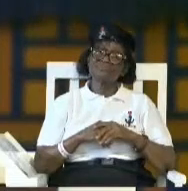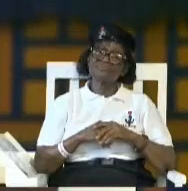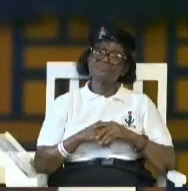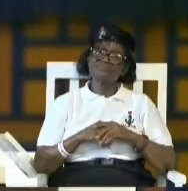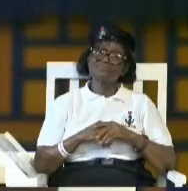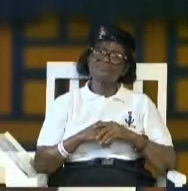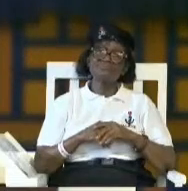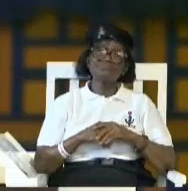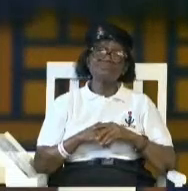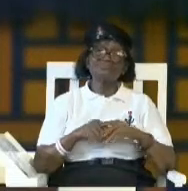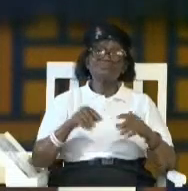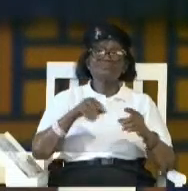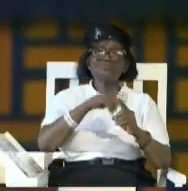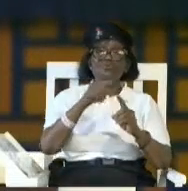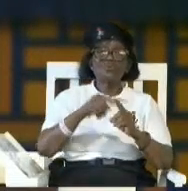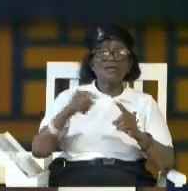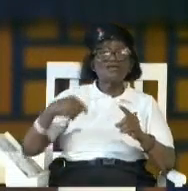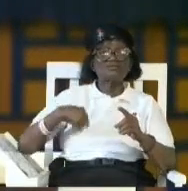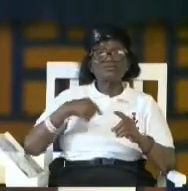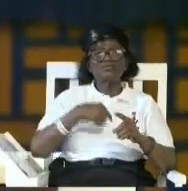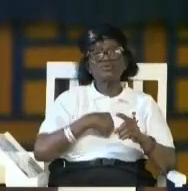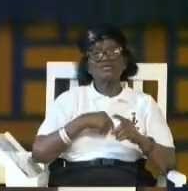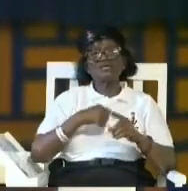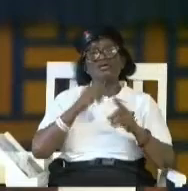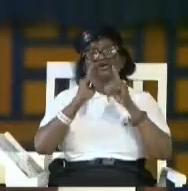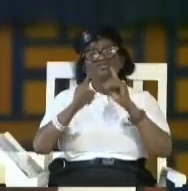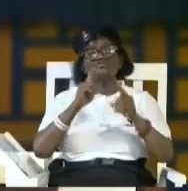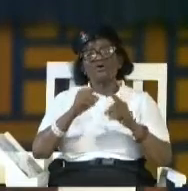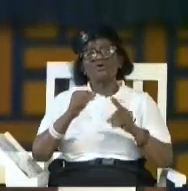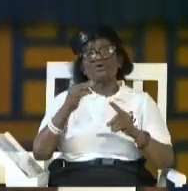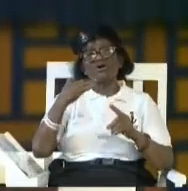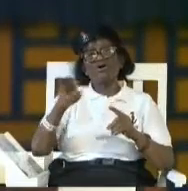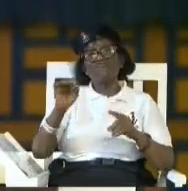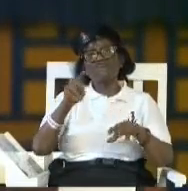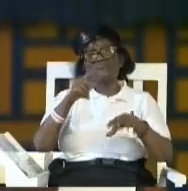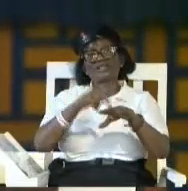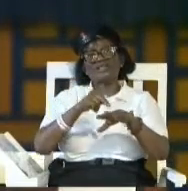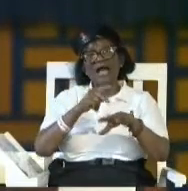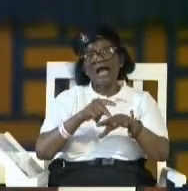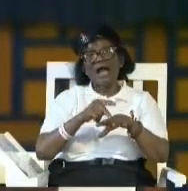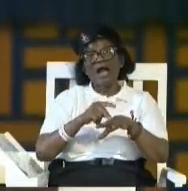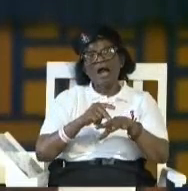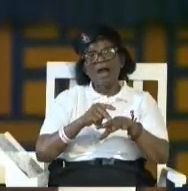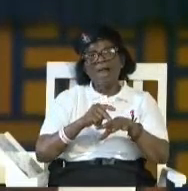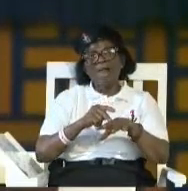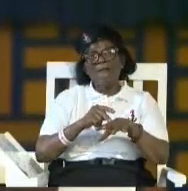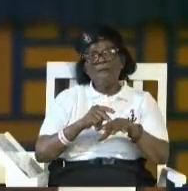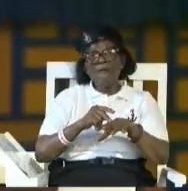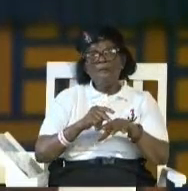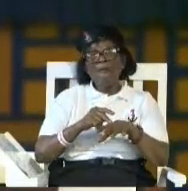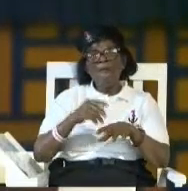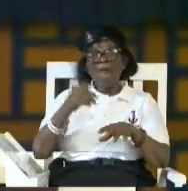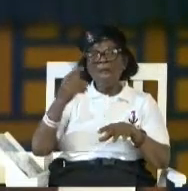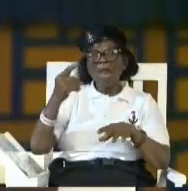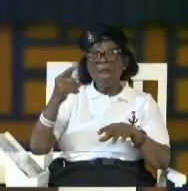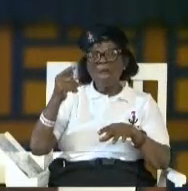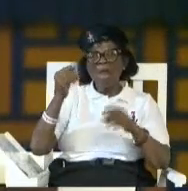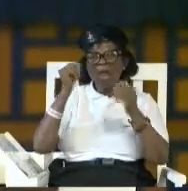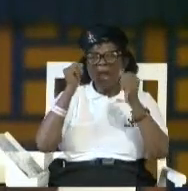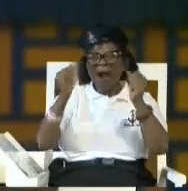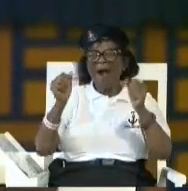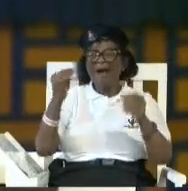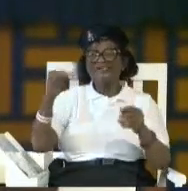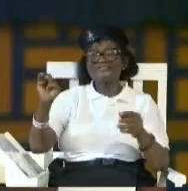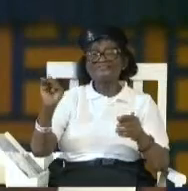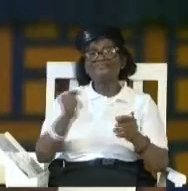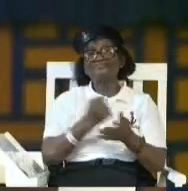When we talk about total sanctification, the power of sanctification,